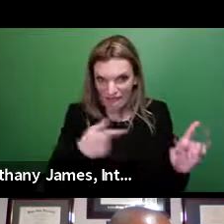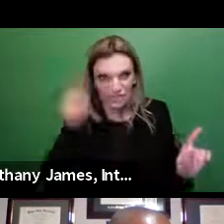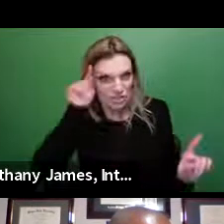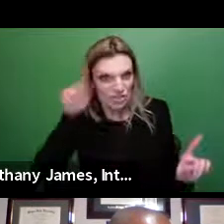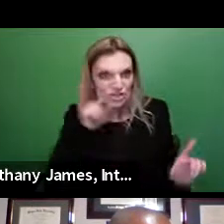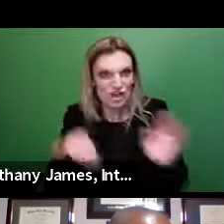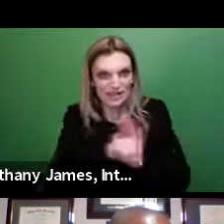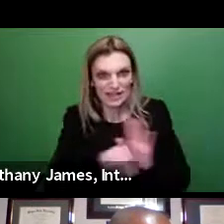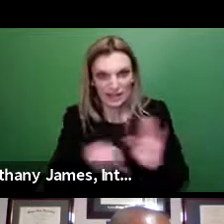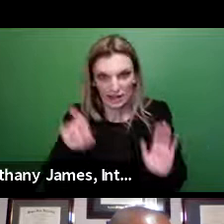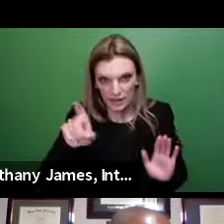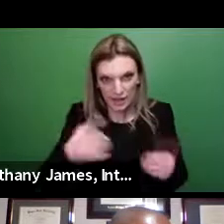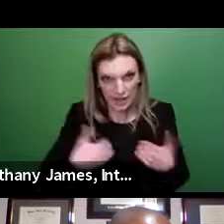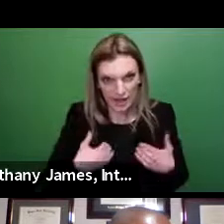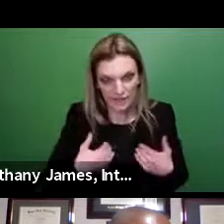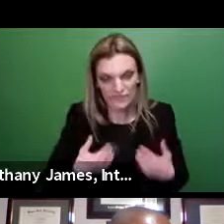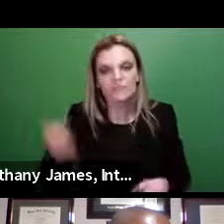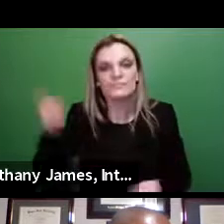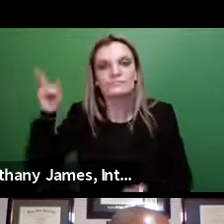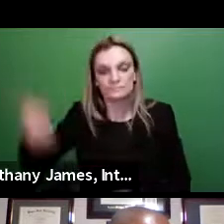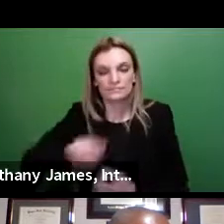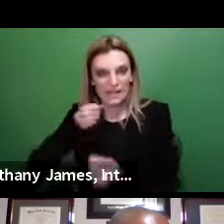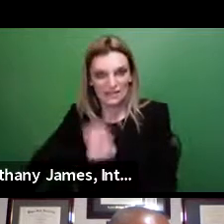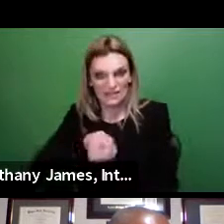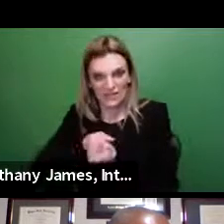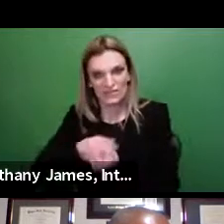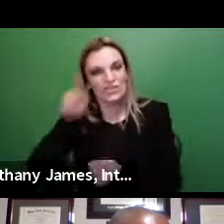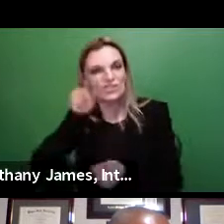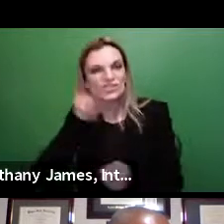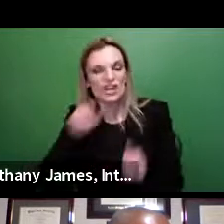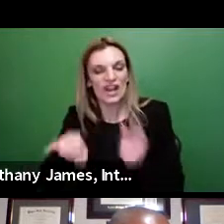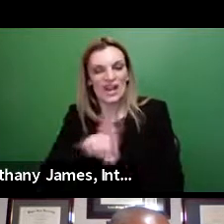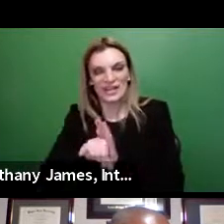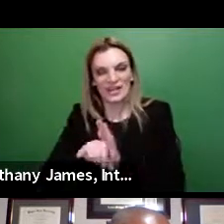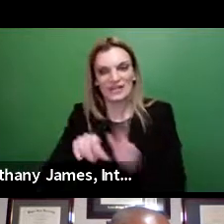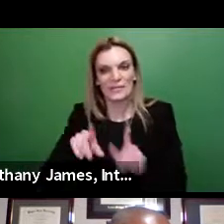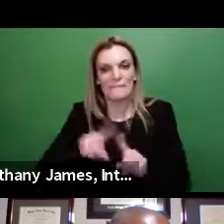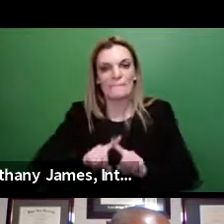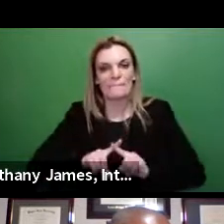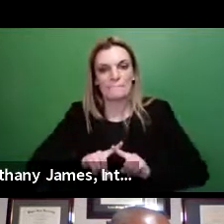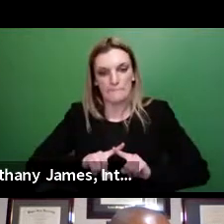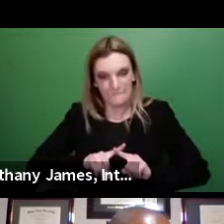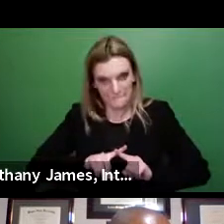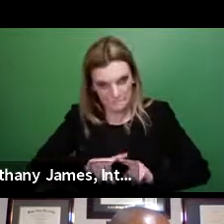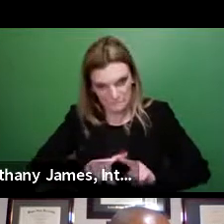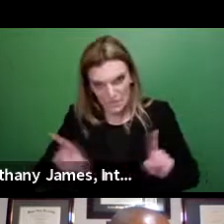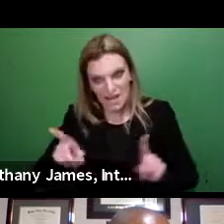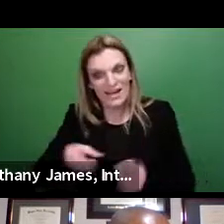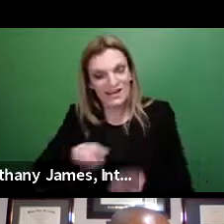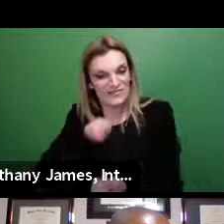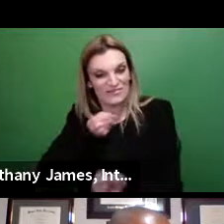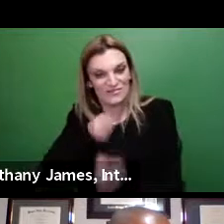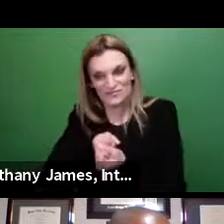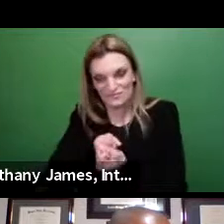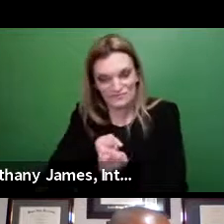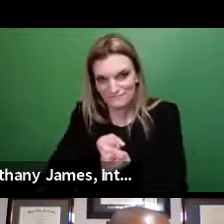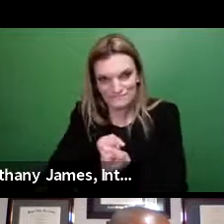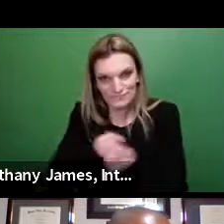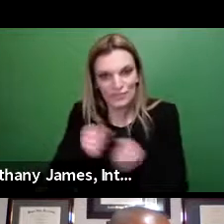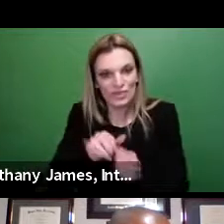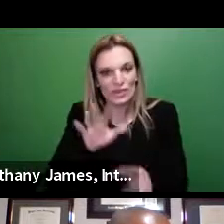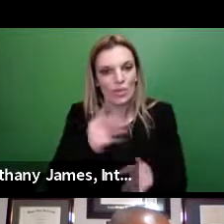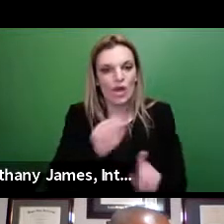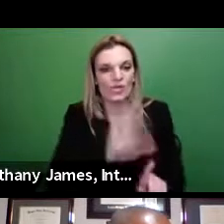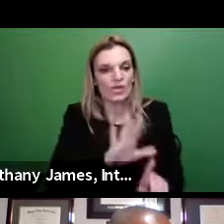Court of Claims ruled in favor of the gender identity claim, but couldn't rule in favor of us with regard to sexual